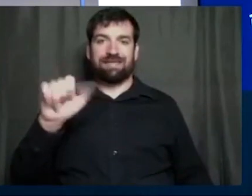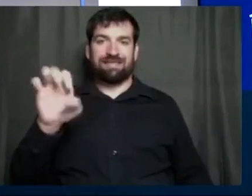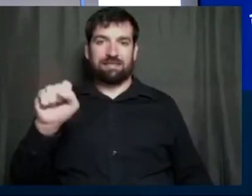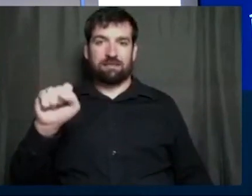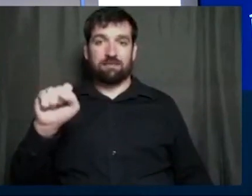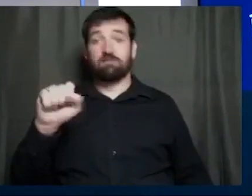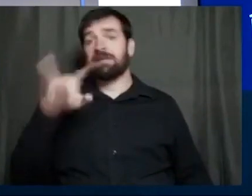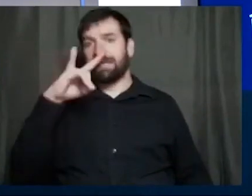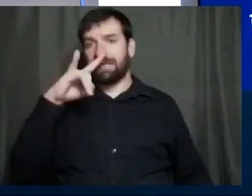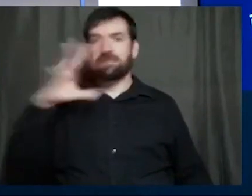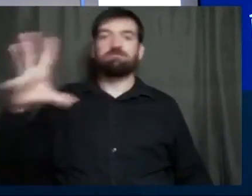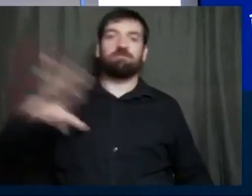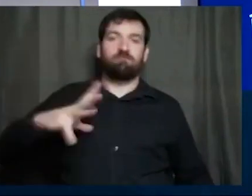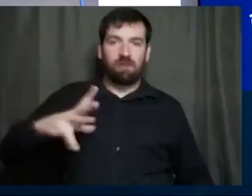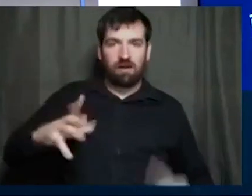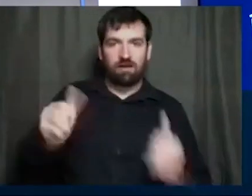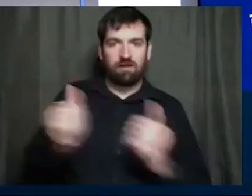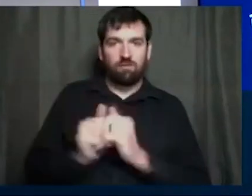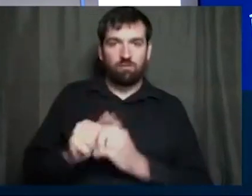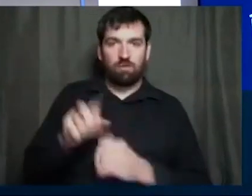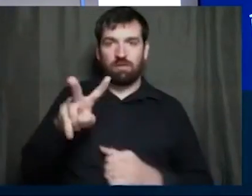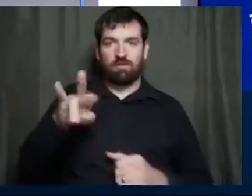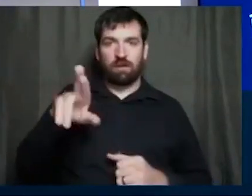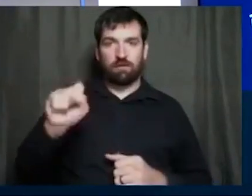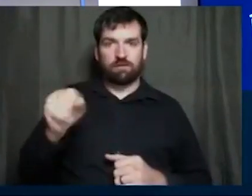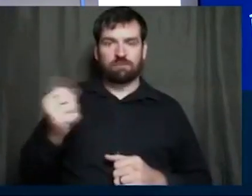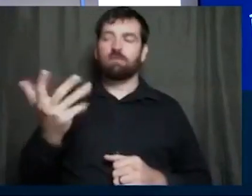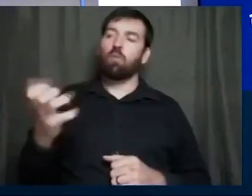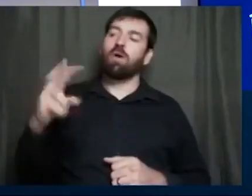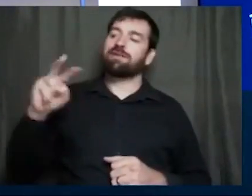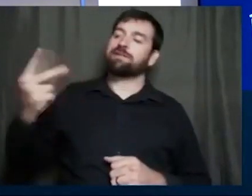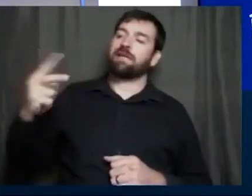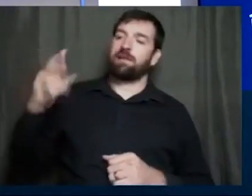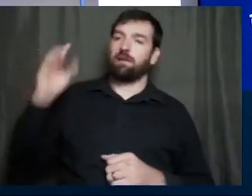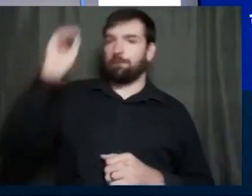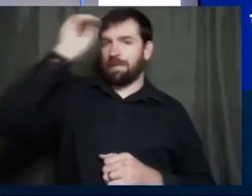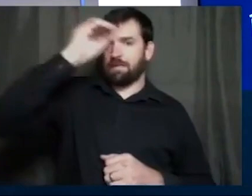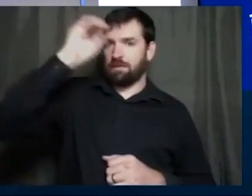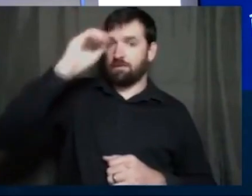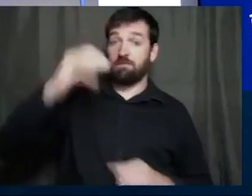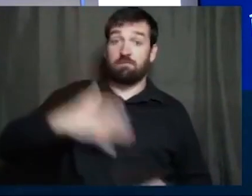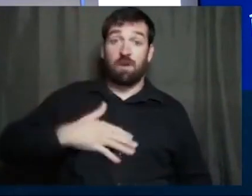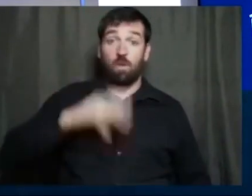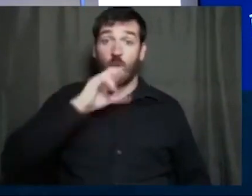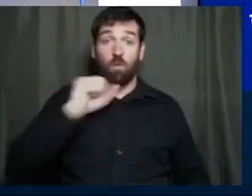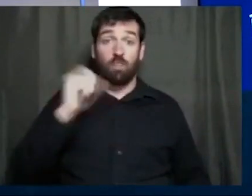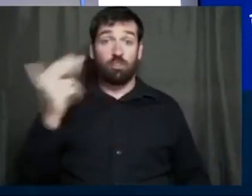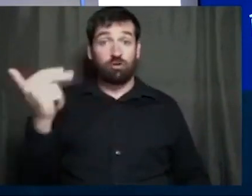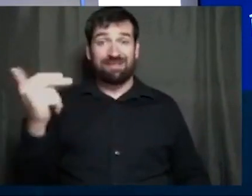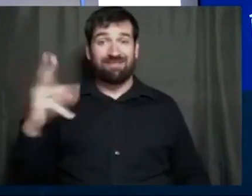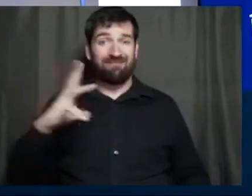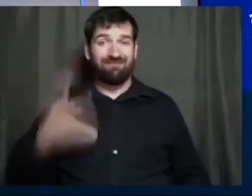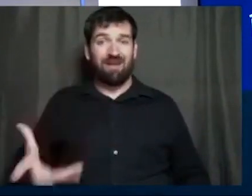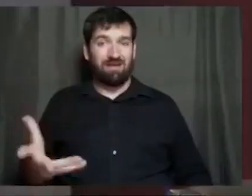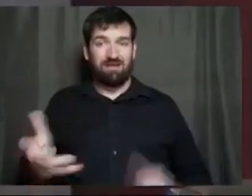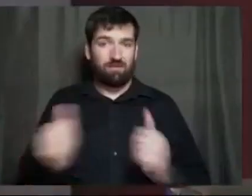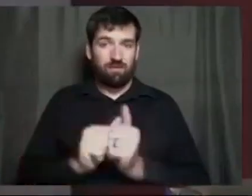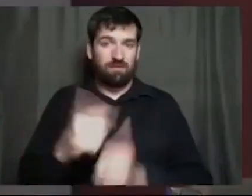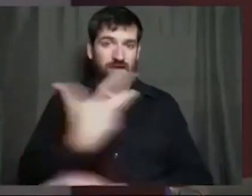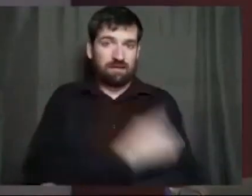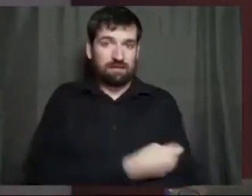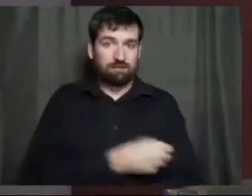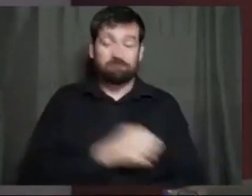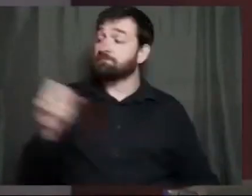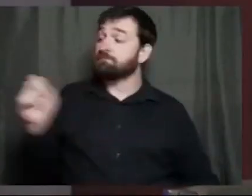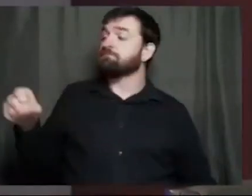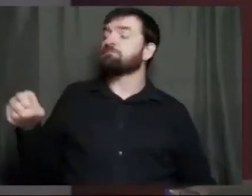virus. I would like a second opinion as my 13-year-old did perfectly fine with the vaccine. Yeah. Okay, let's talk about